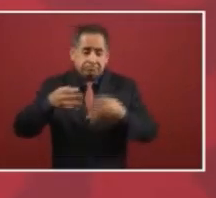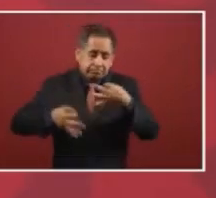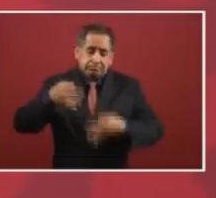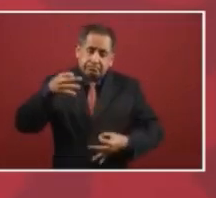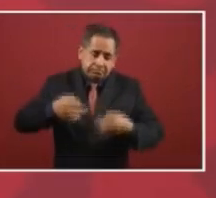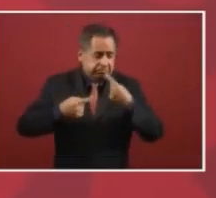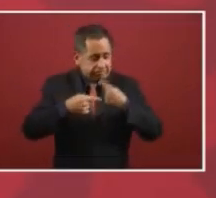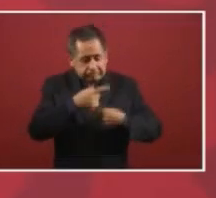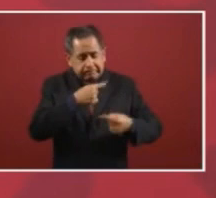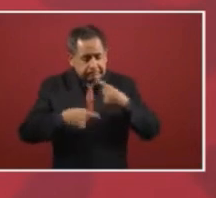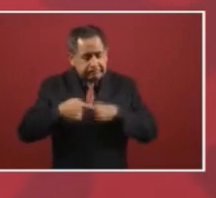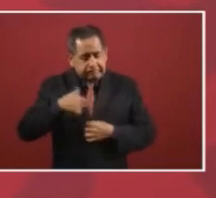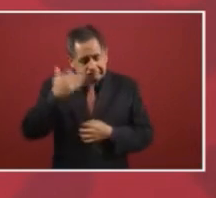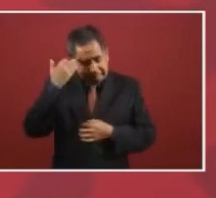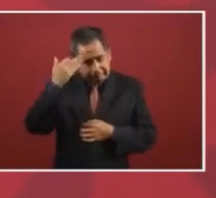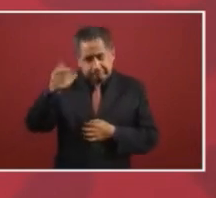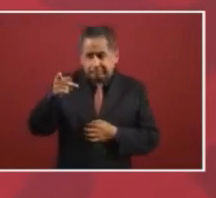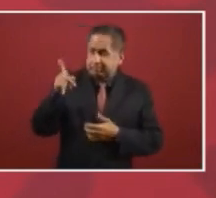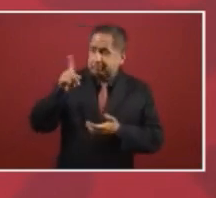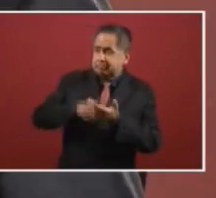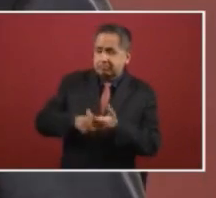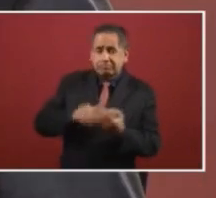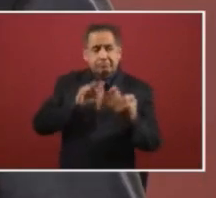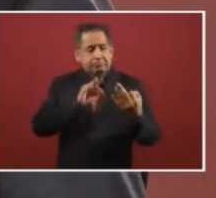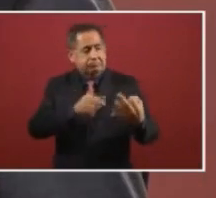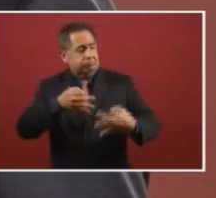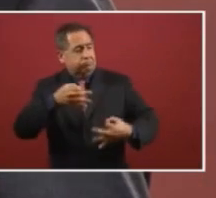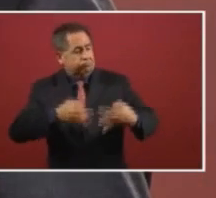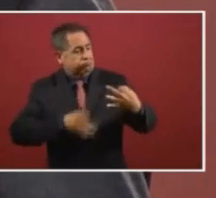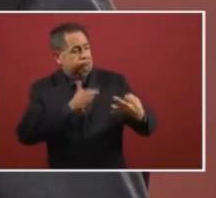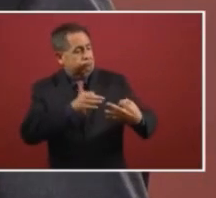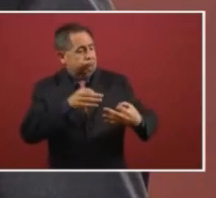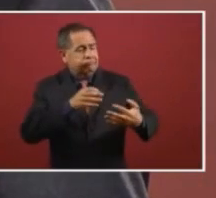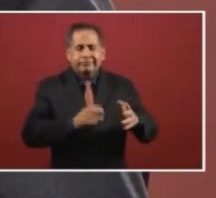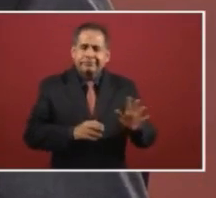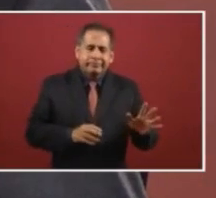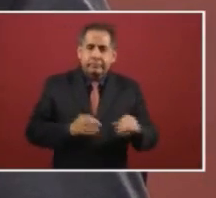which would have meant to go to tribunals